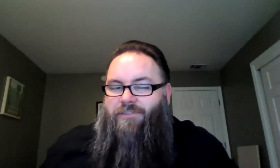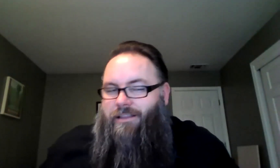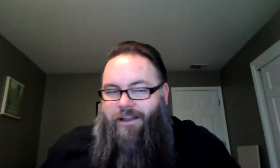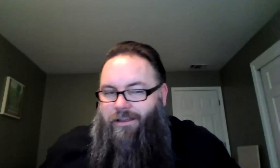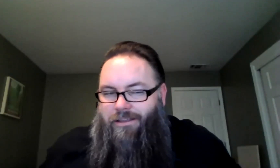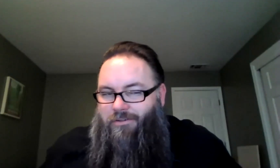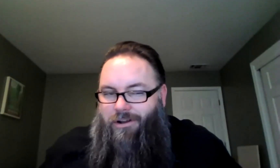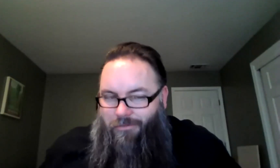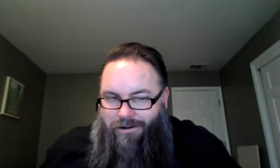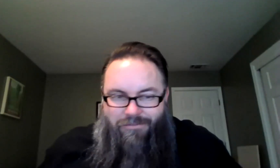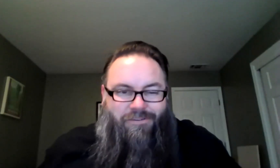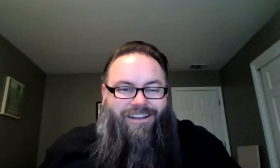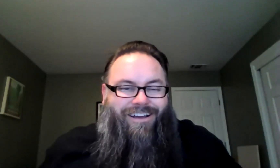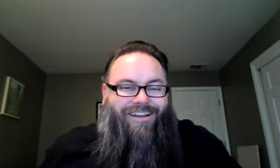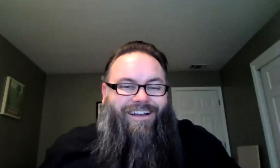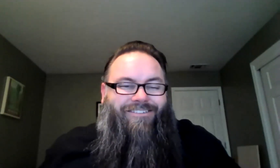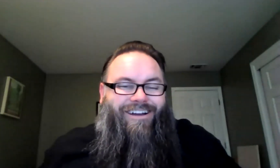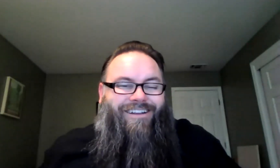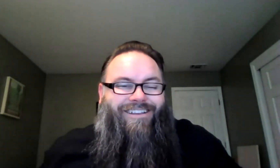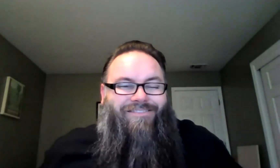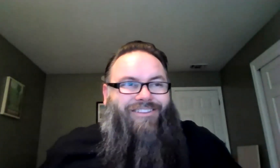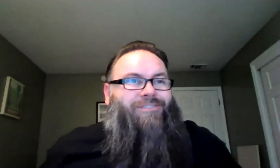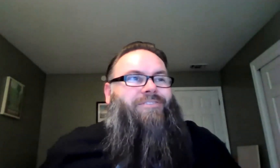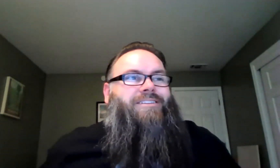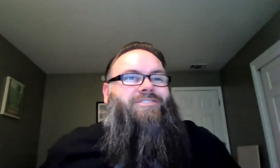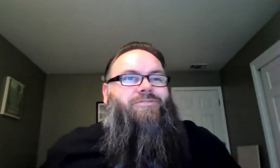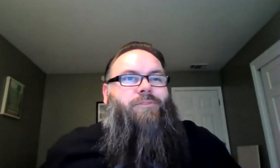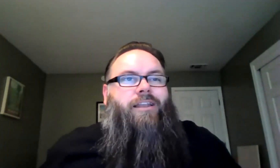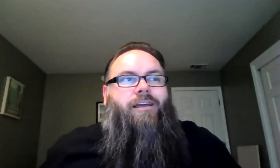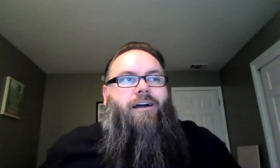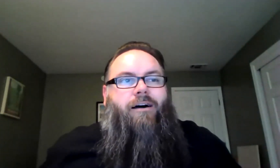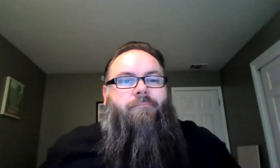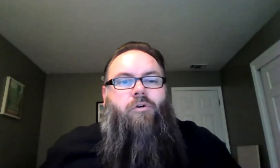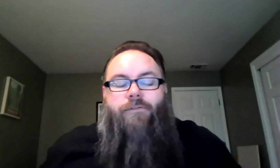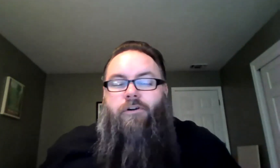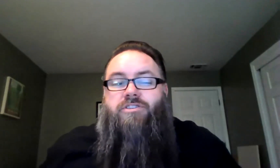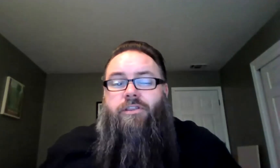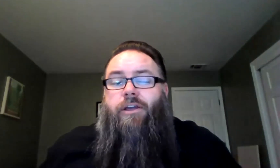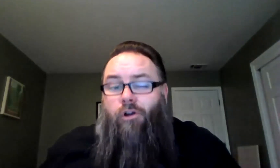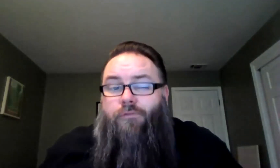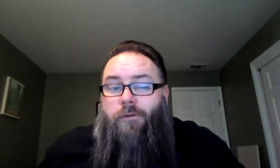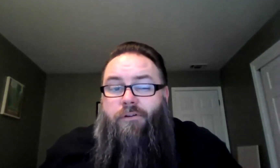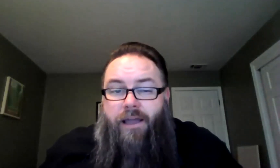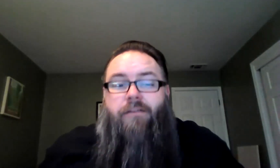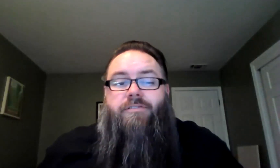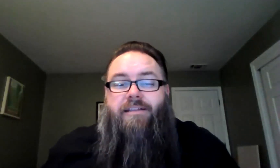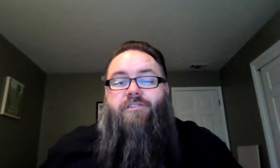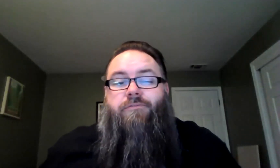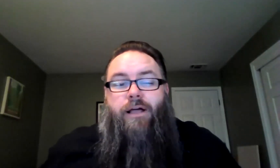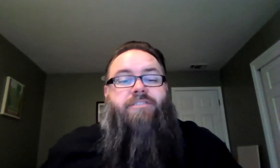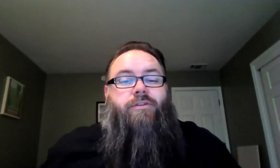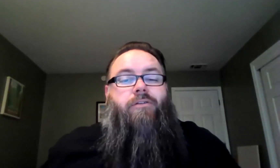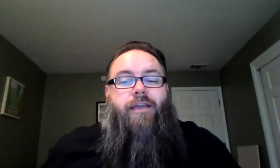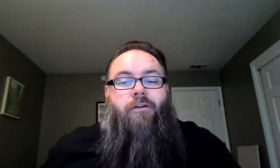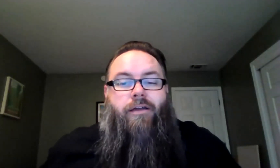up in the Grass Valley area that you were not aware of, but I know I got it emailed over to me too. But we've certainly heard from providers that